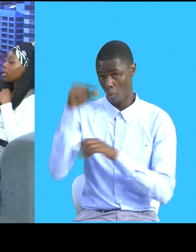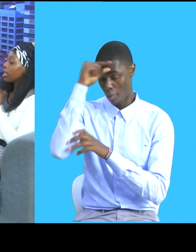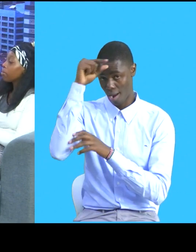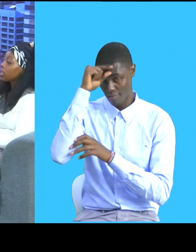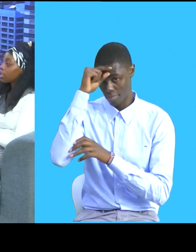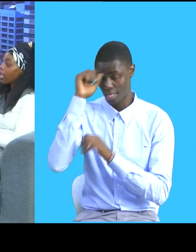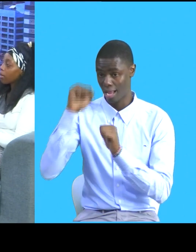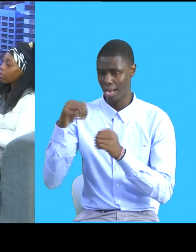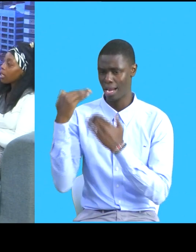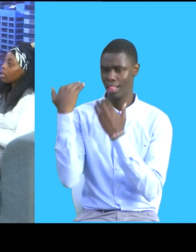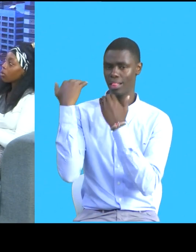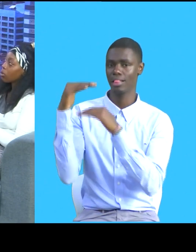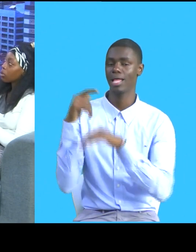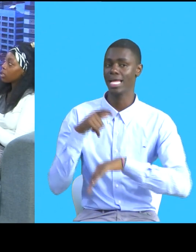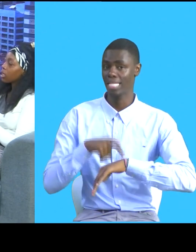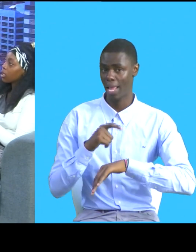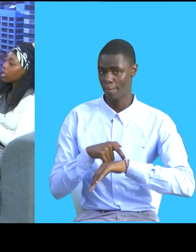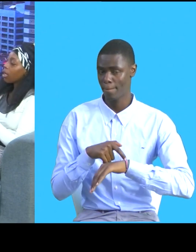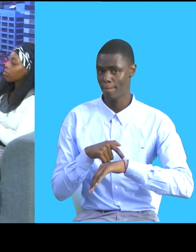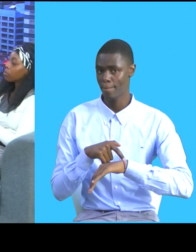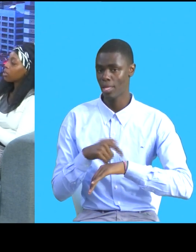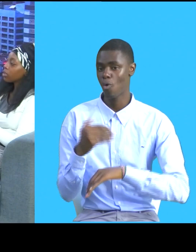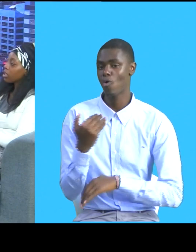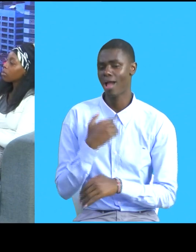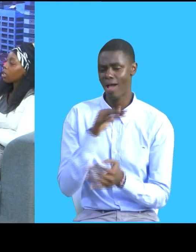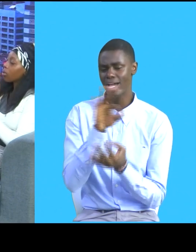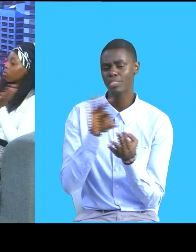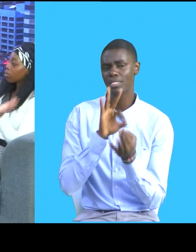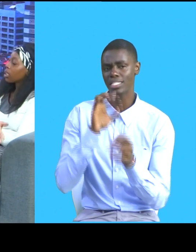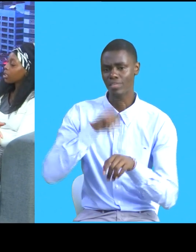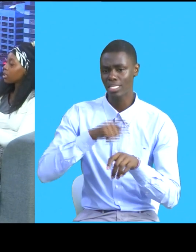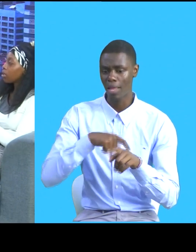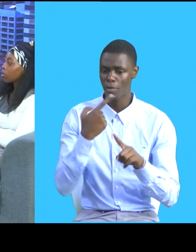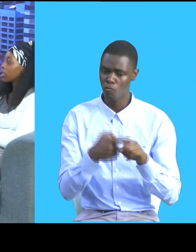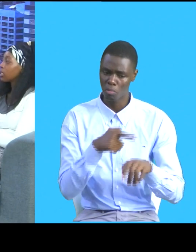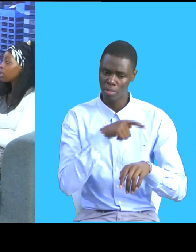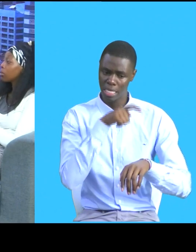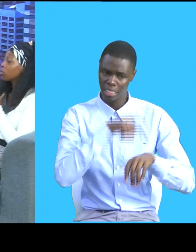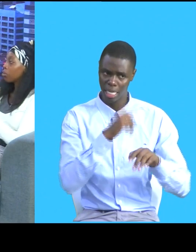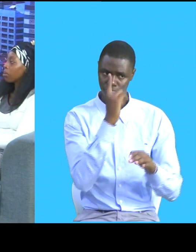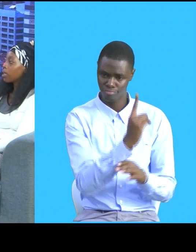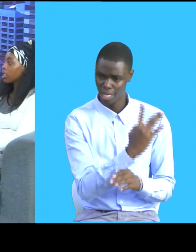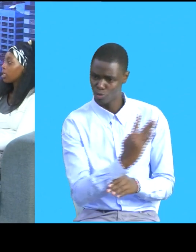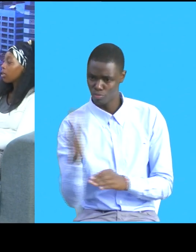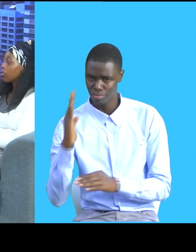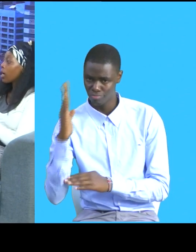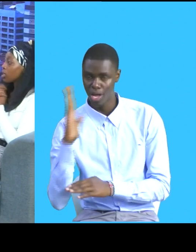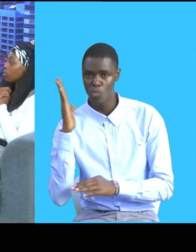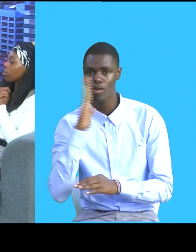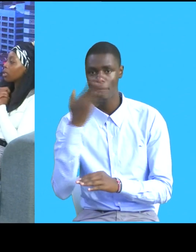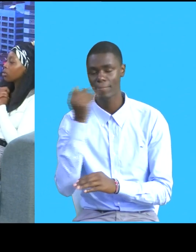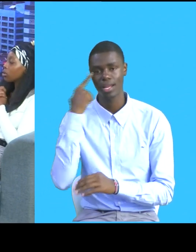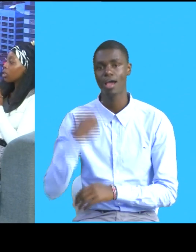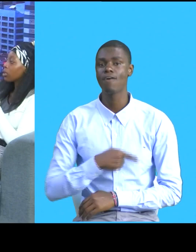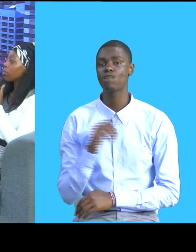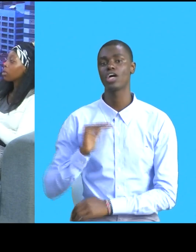can limit time or have specific time they can work from a certain time to a certain time. It will be better for us